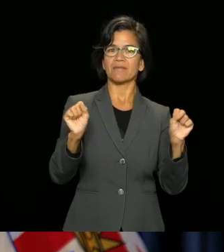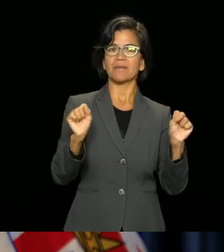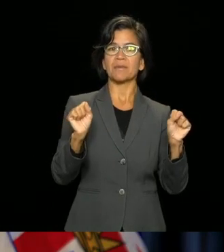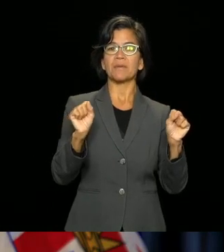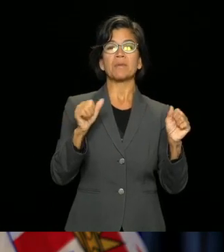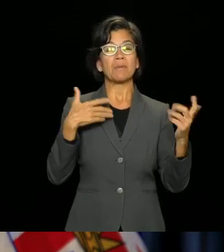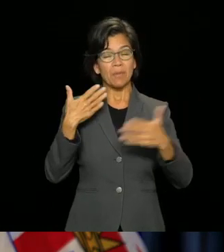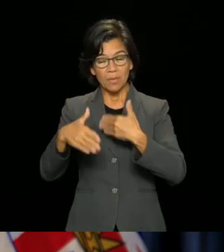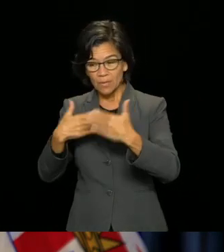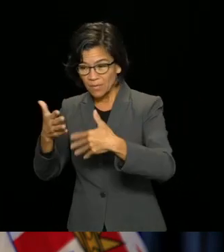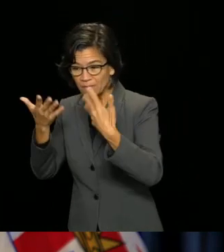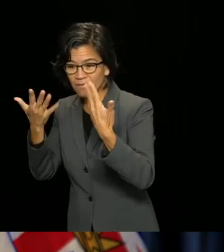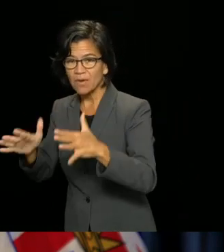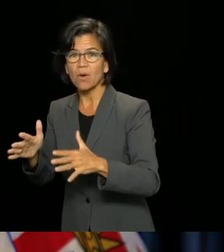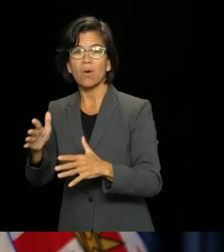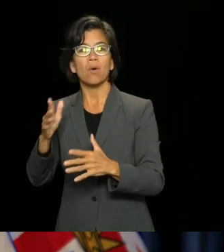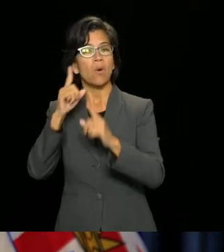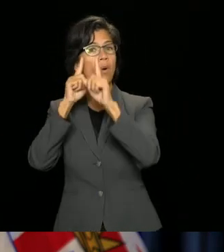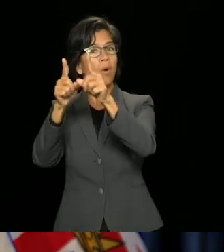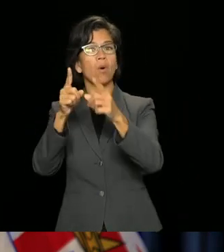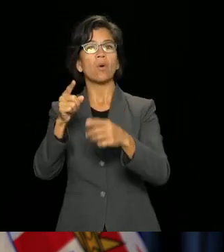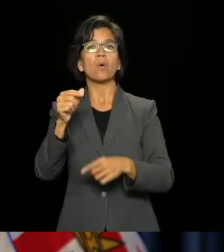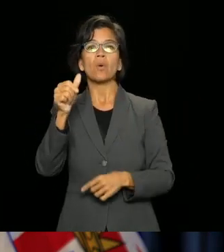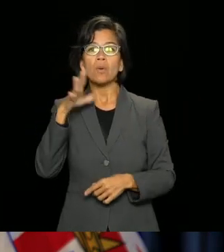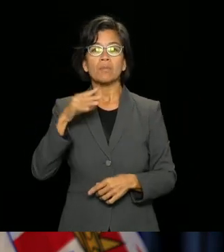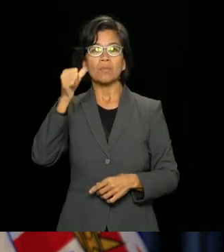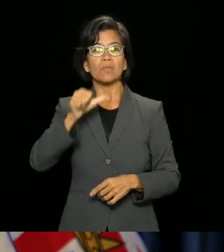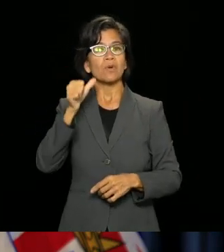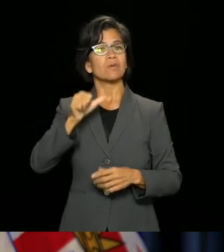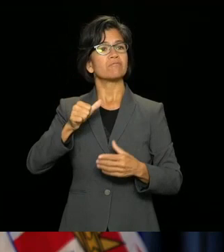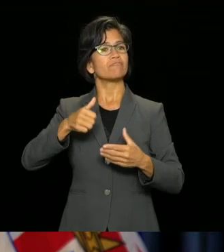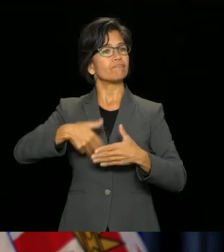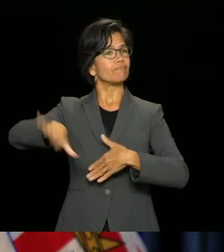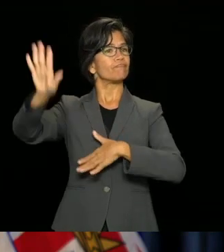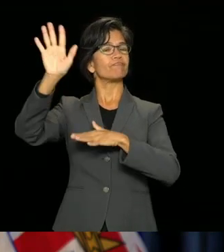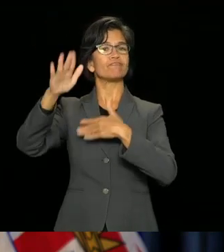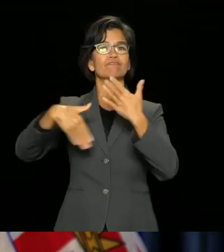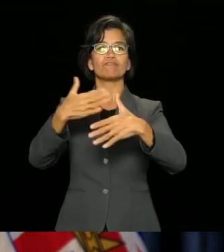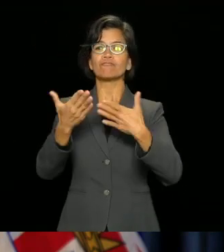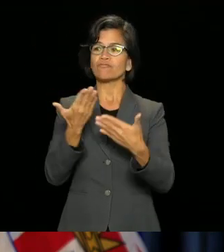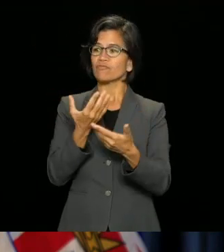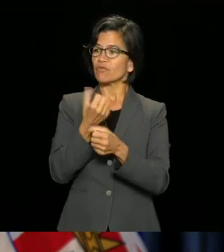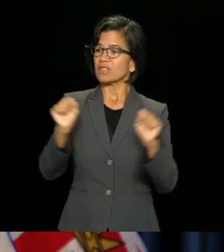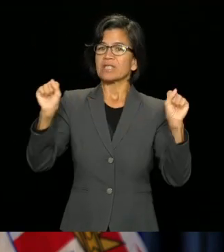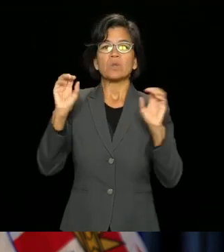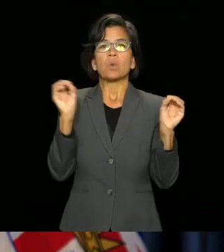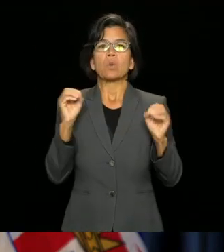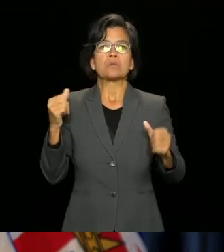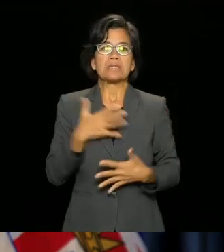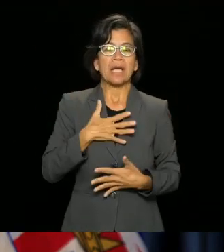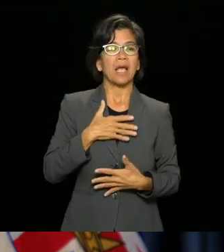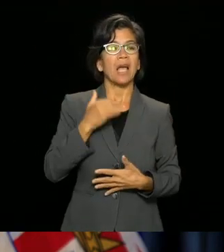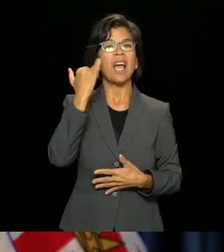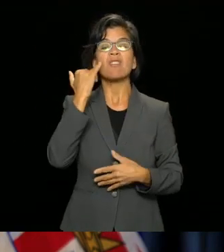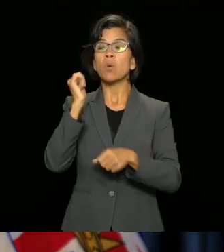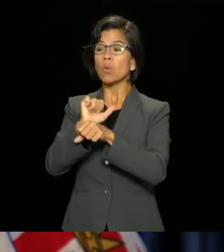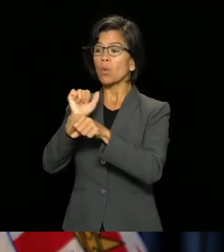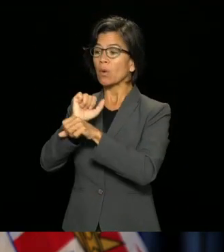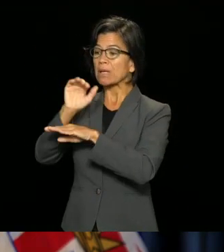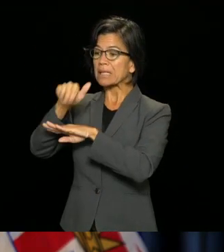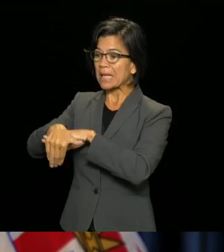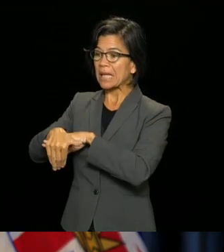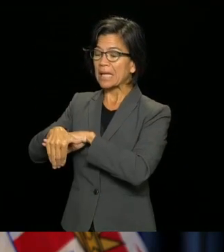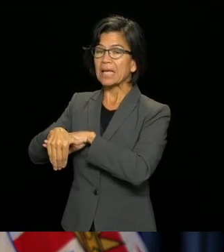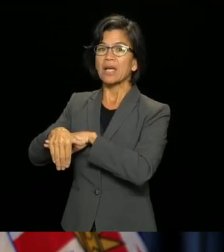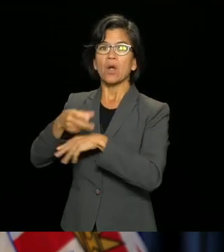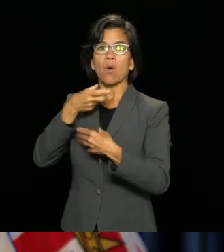crisis, we want our girls to be able to play outside without fear. We want our female colleagues and staff to be able to